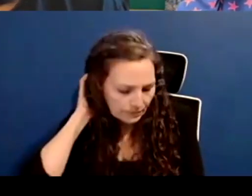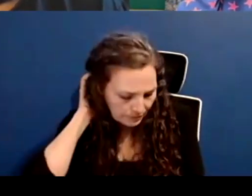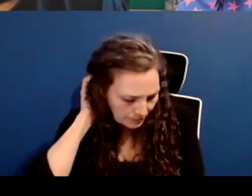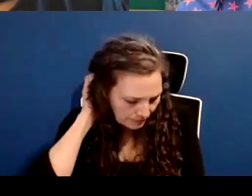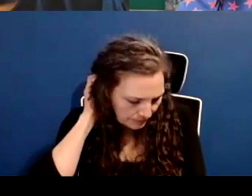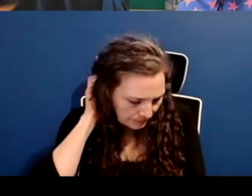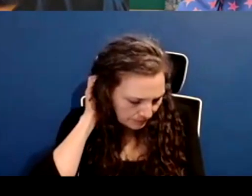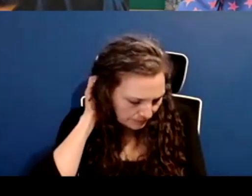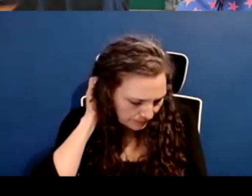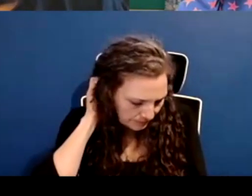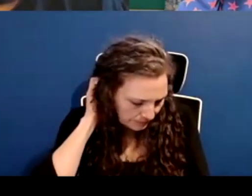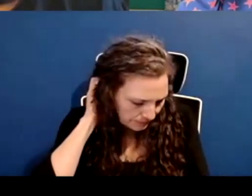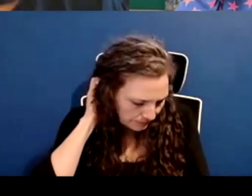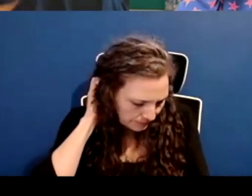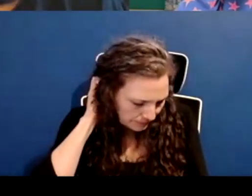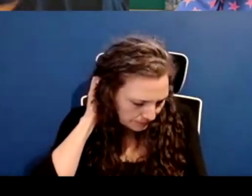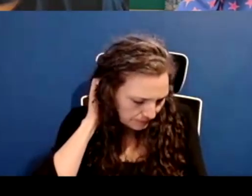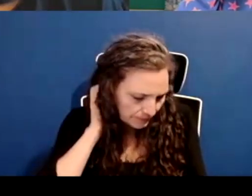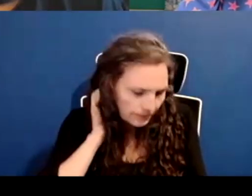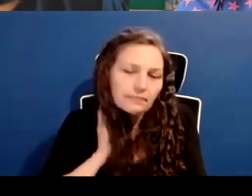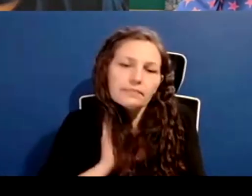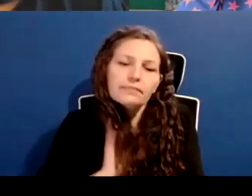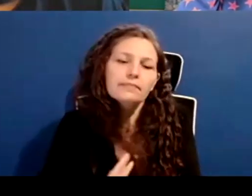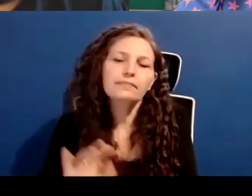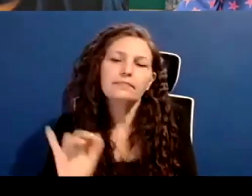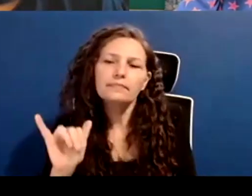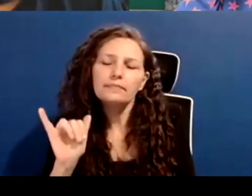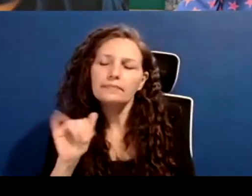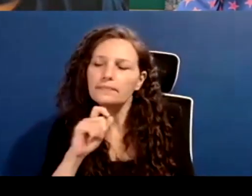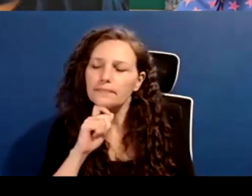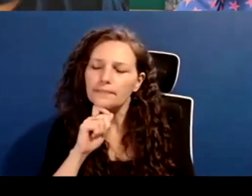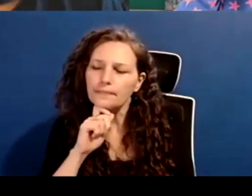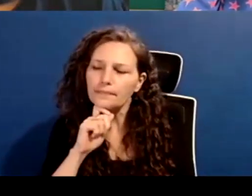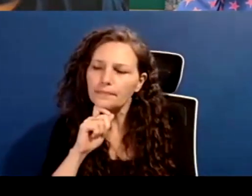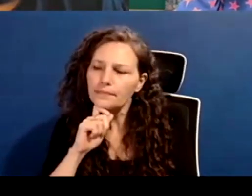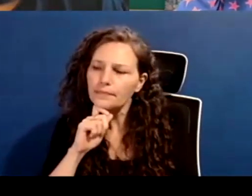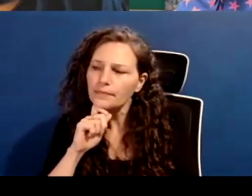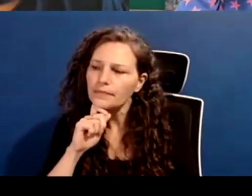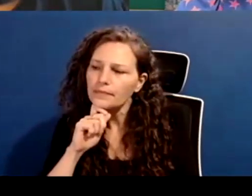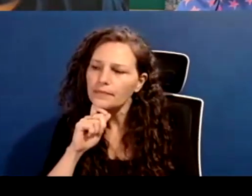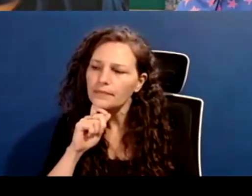And yeah, there's also your points about